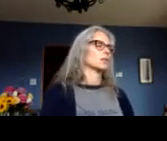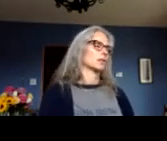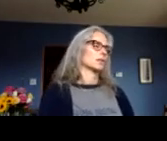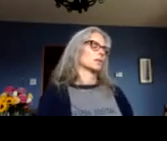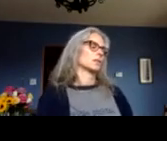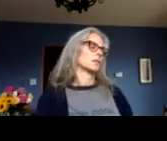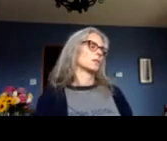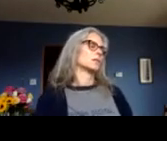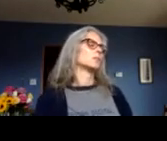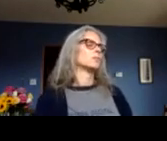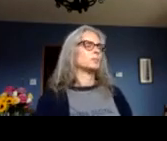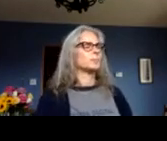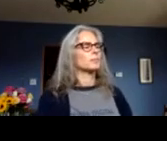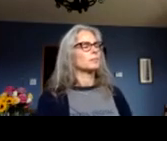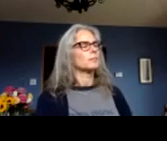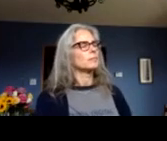once.